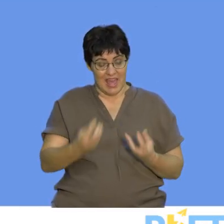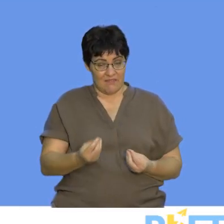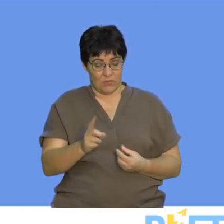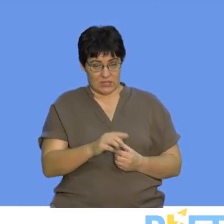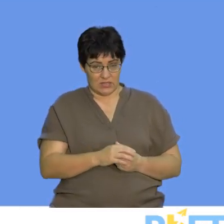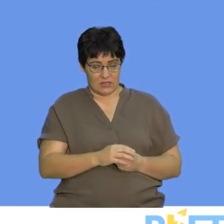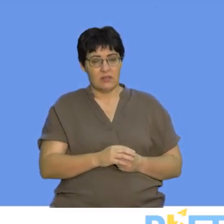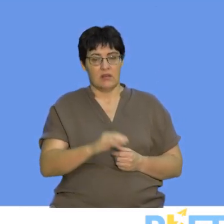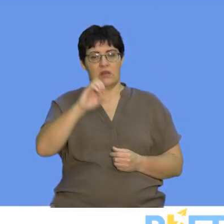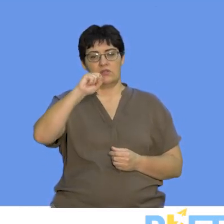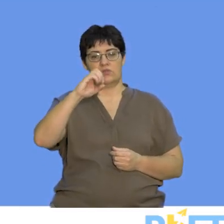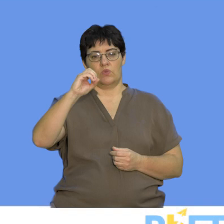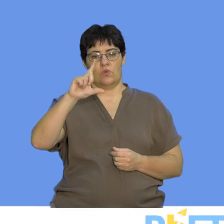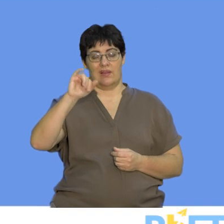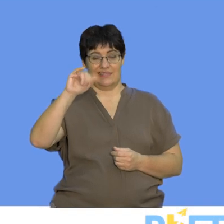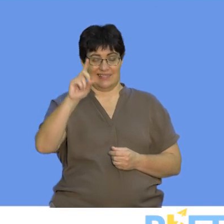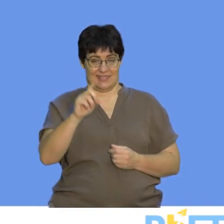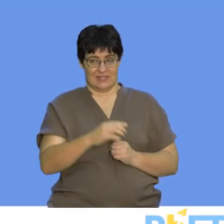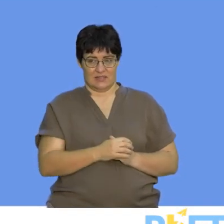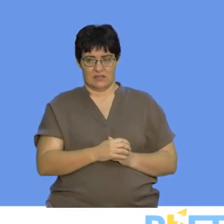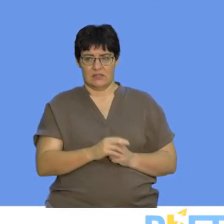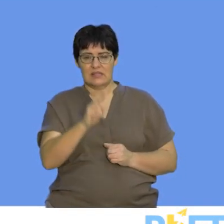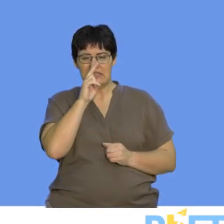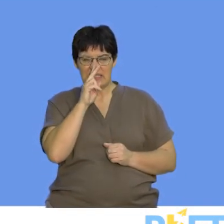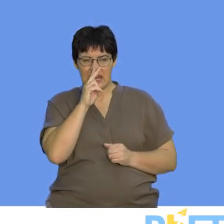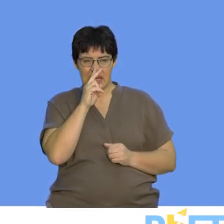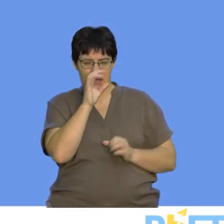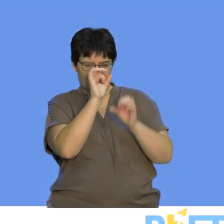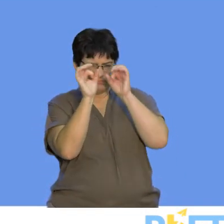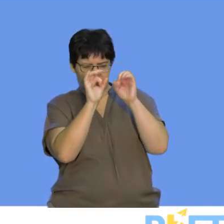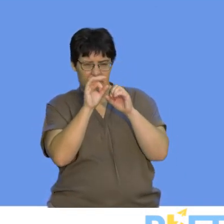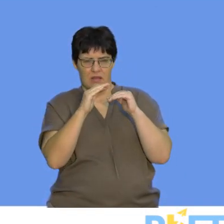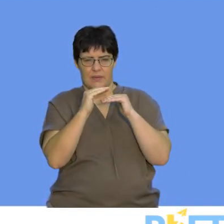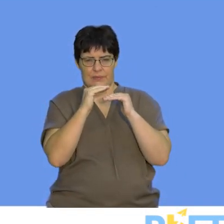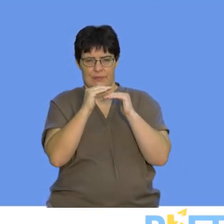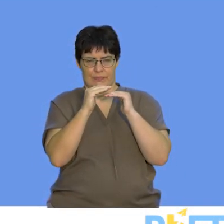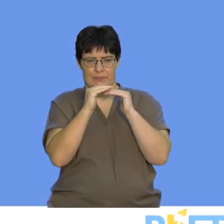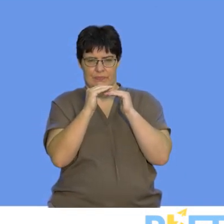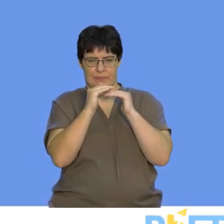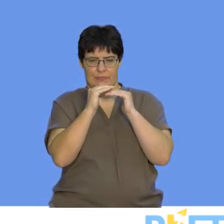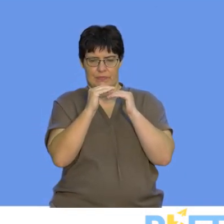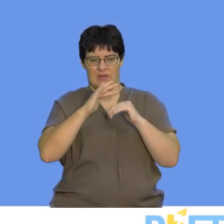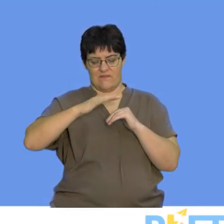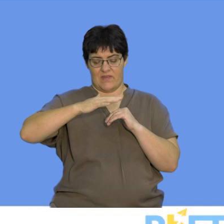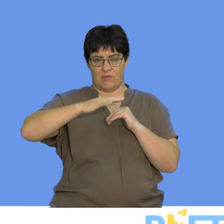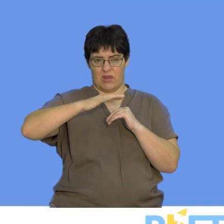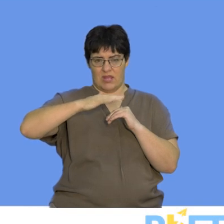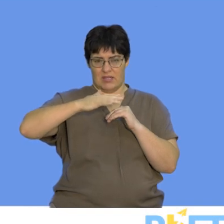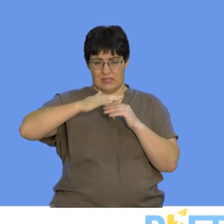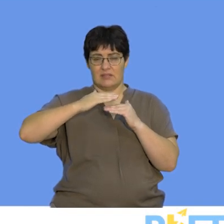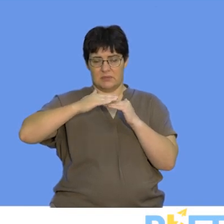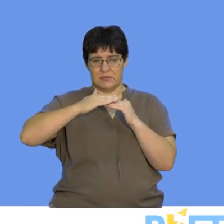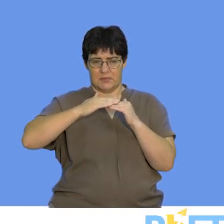a solid as an example, okay? If you look at the particles that make up a solid, they're actually vibrating within